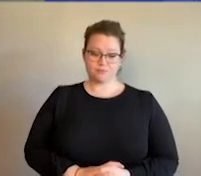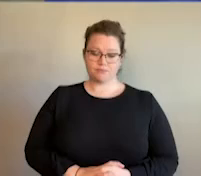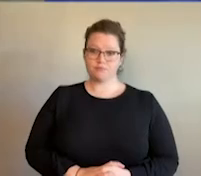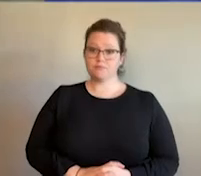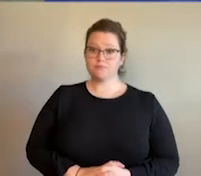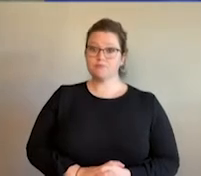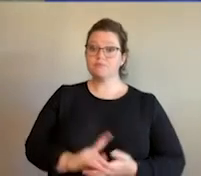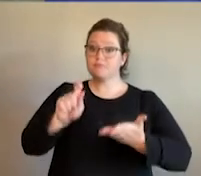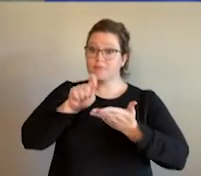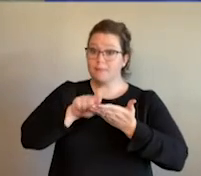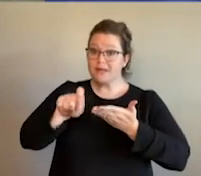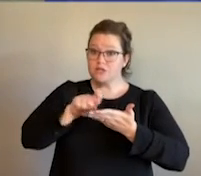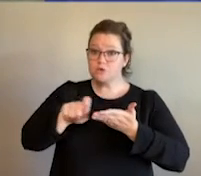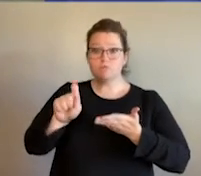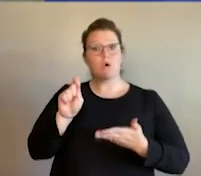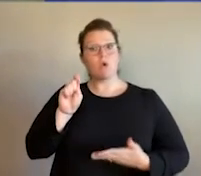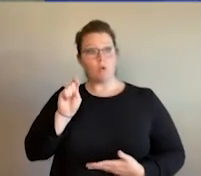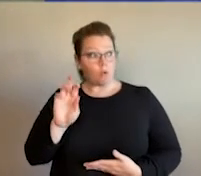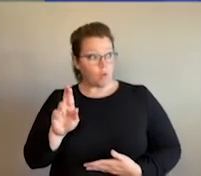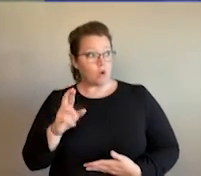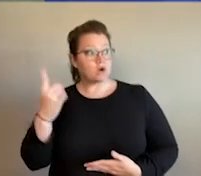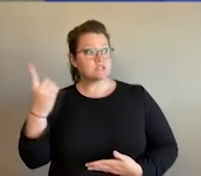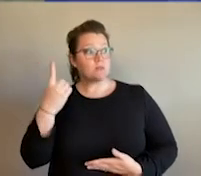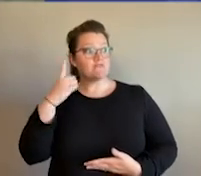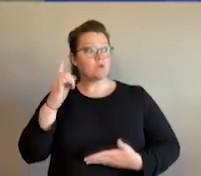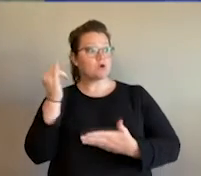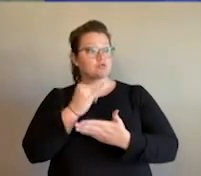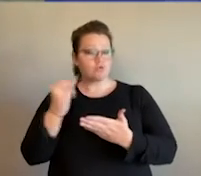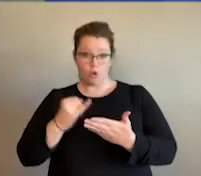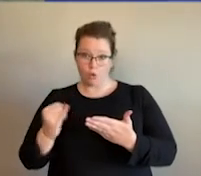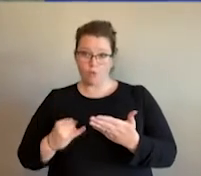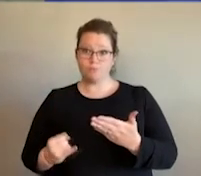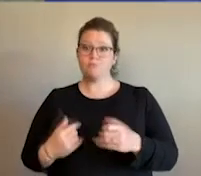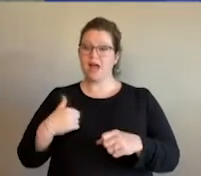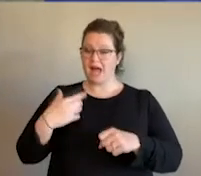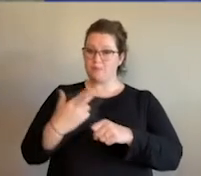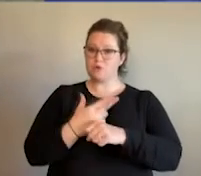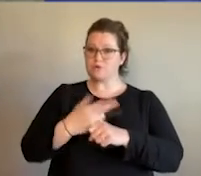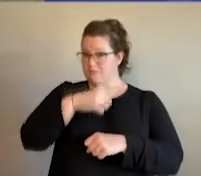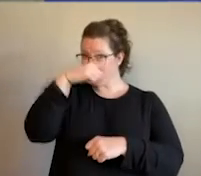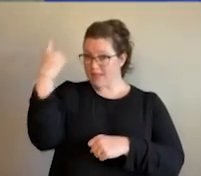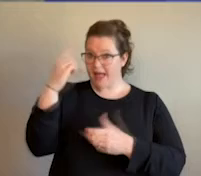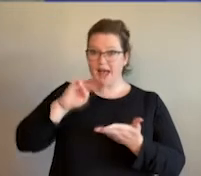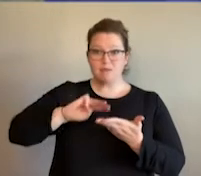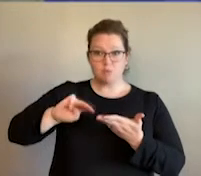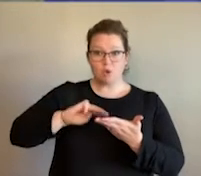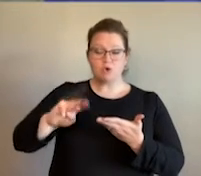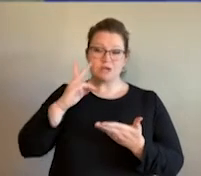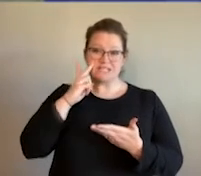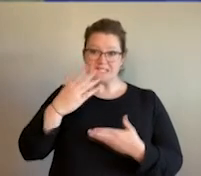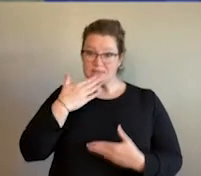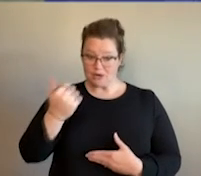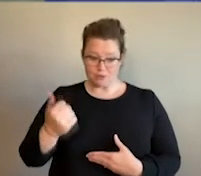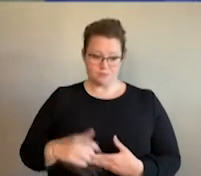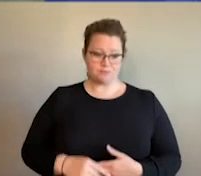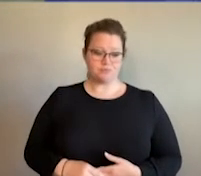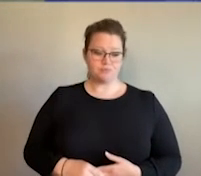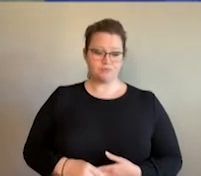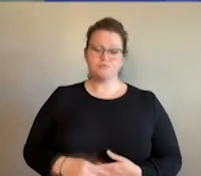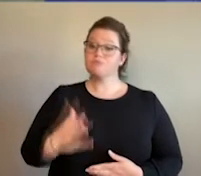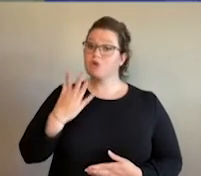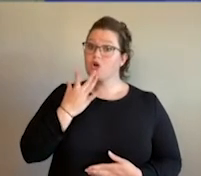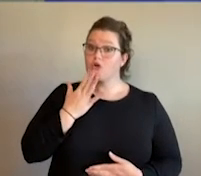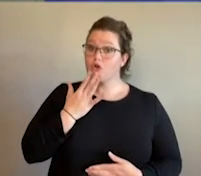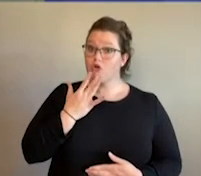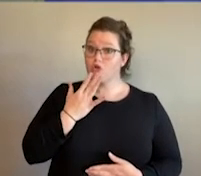A pencil or something to draw with. I'm going to use a Sharpie so you can see it a little bit better. Something to color with